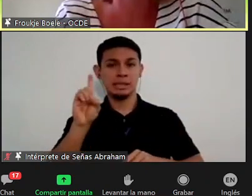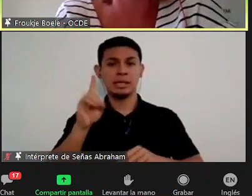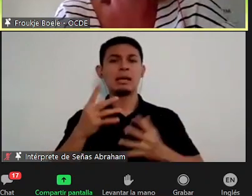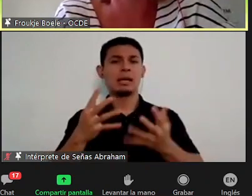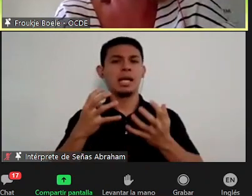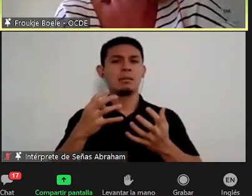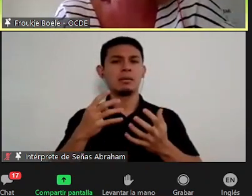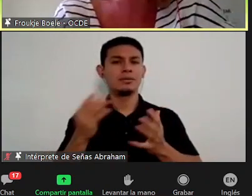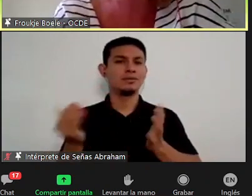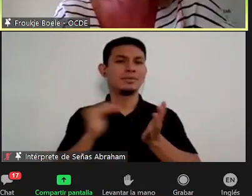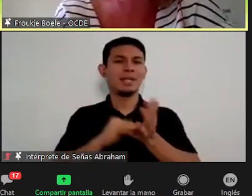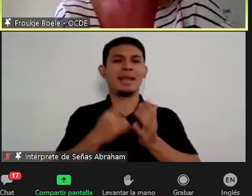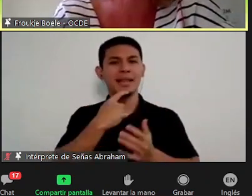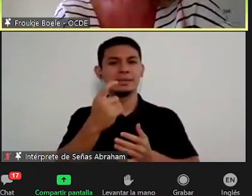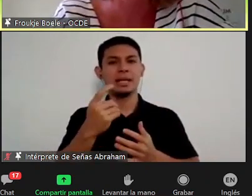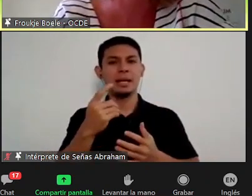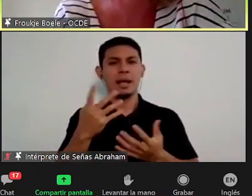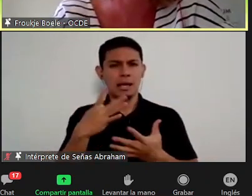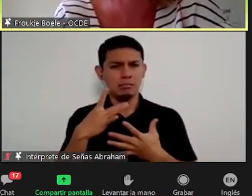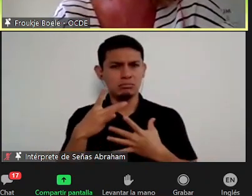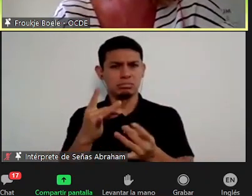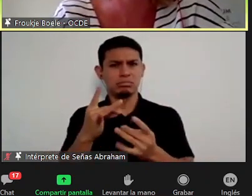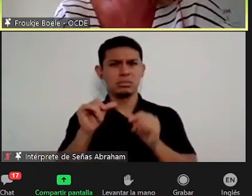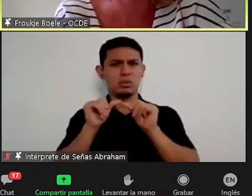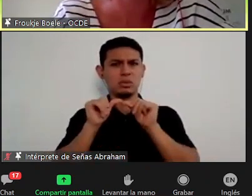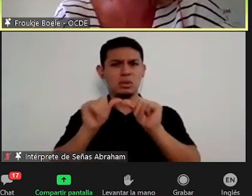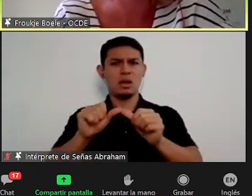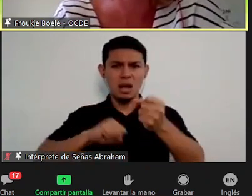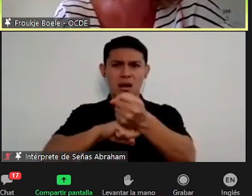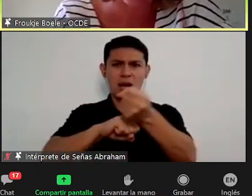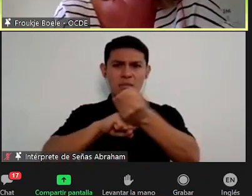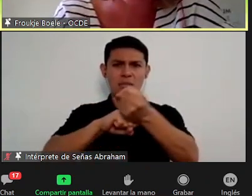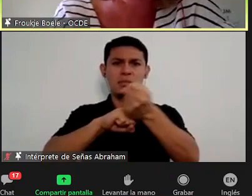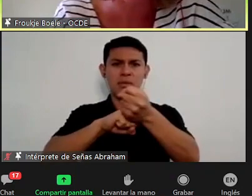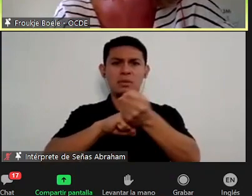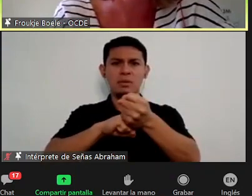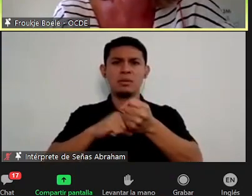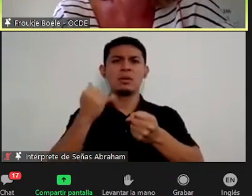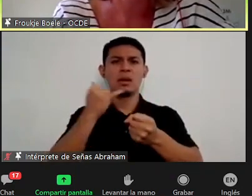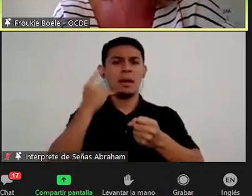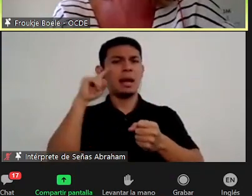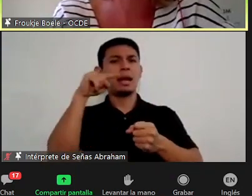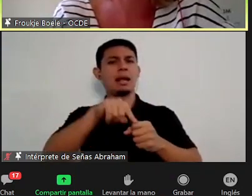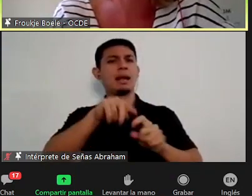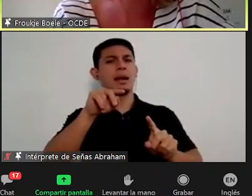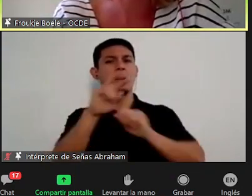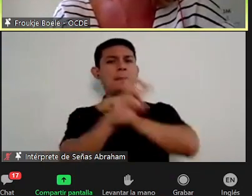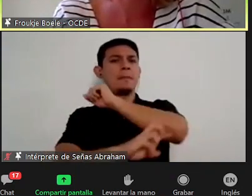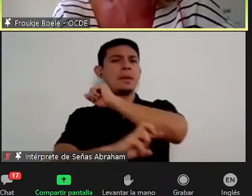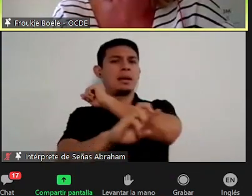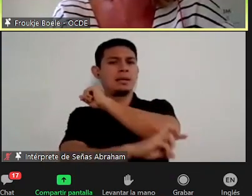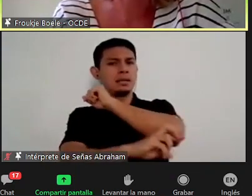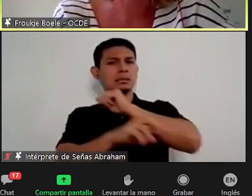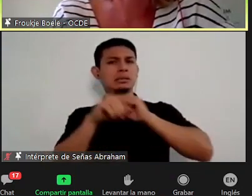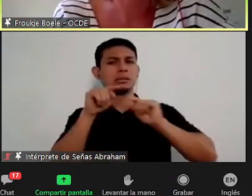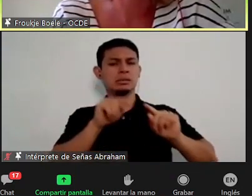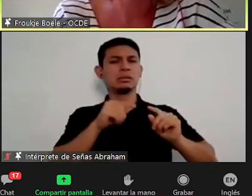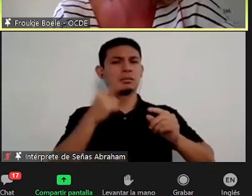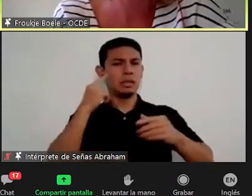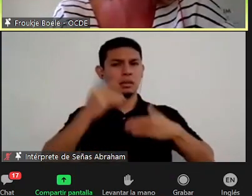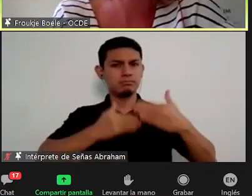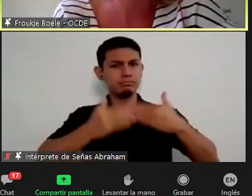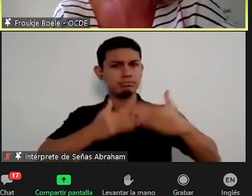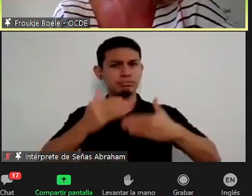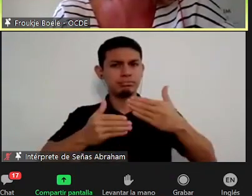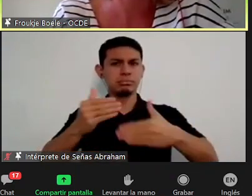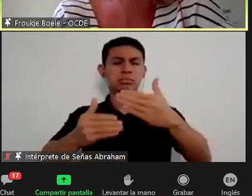of questions from oecd we want to express uh interest and continue with the support and the assistance to the country and